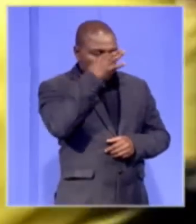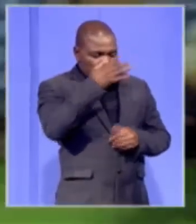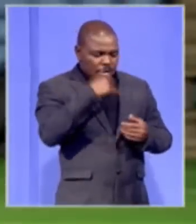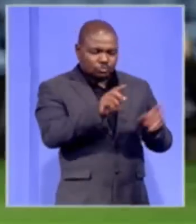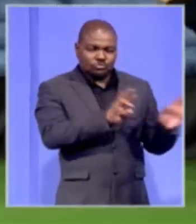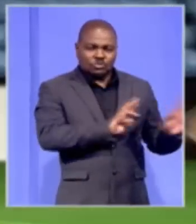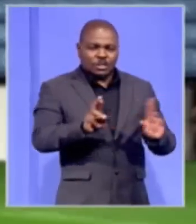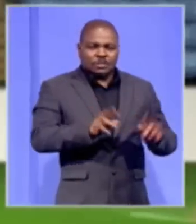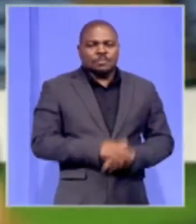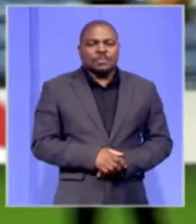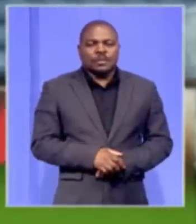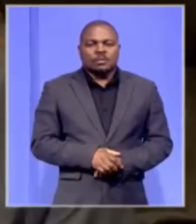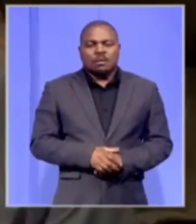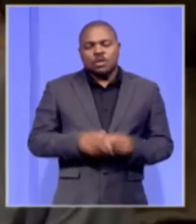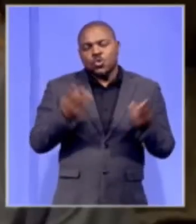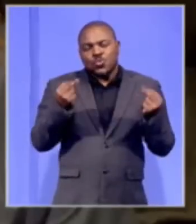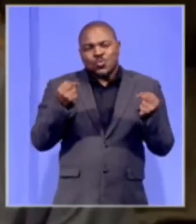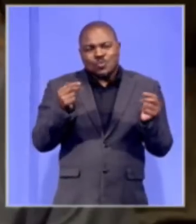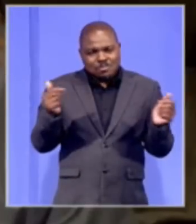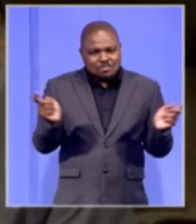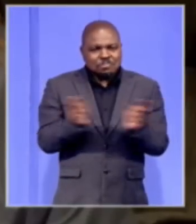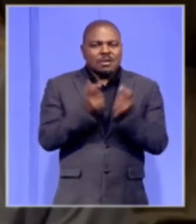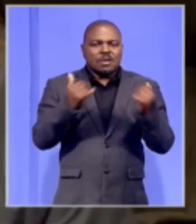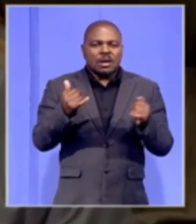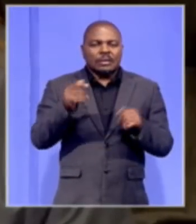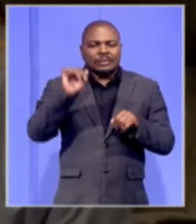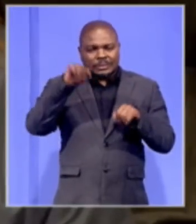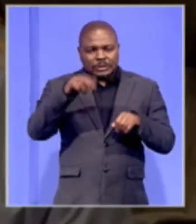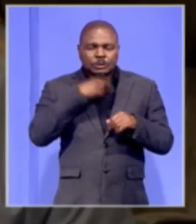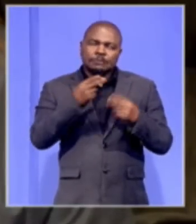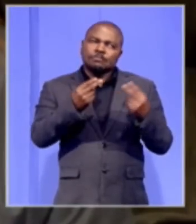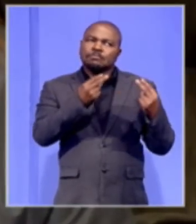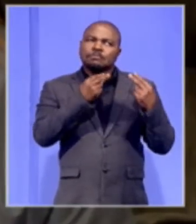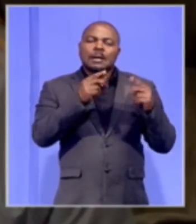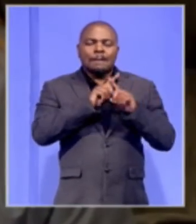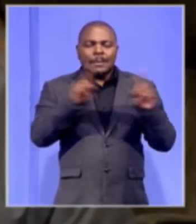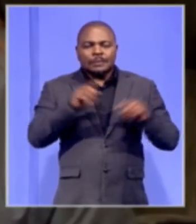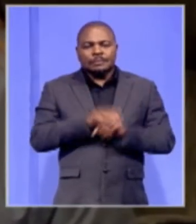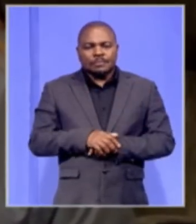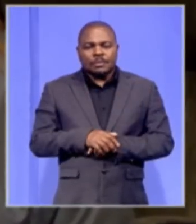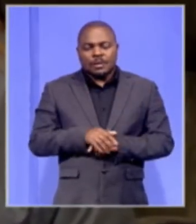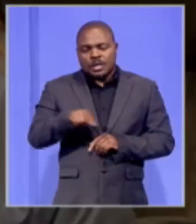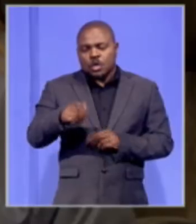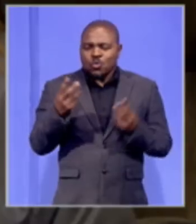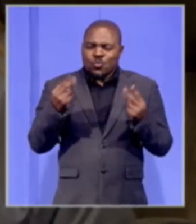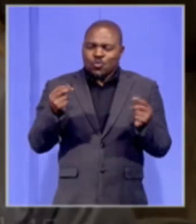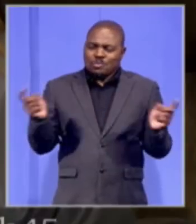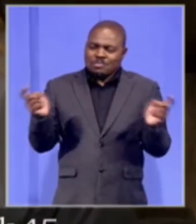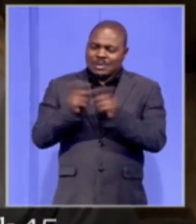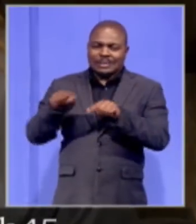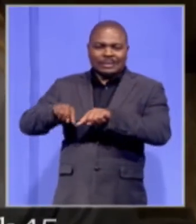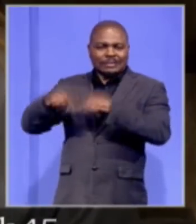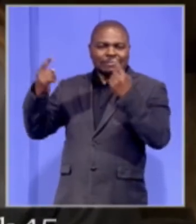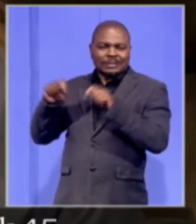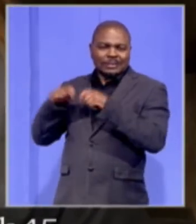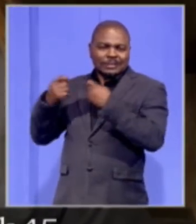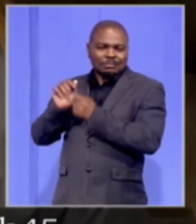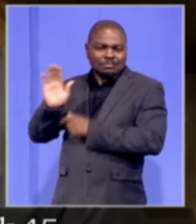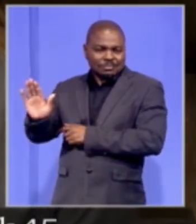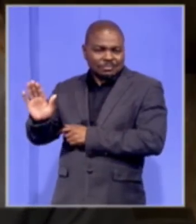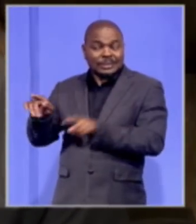game. Of course, we look back on that, but it's a whole new opponent